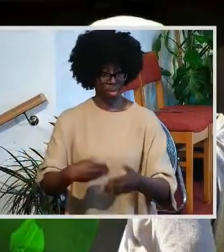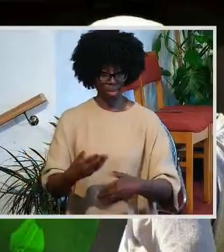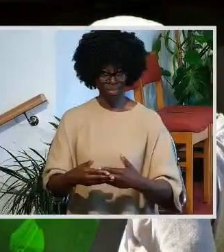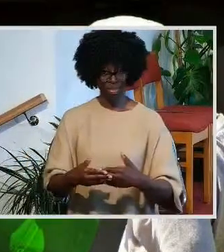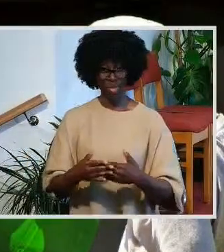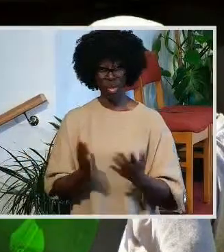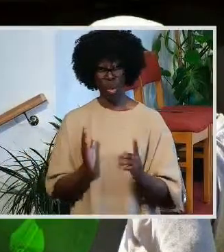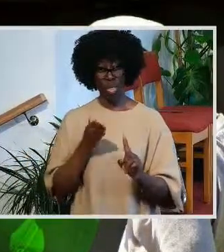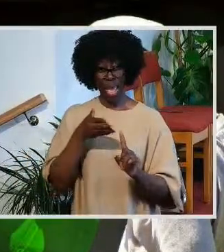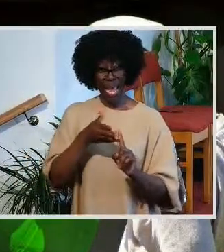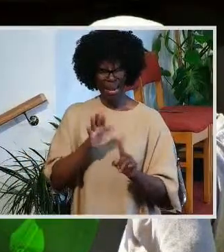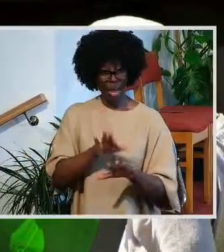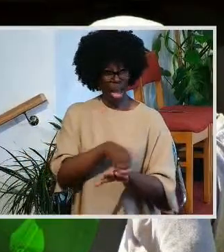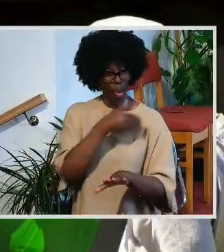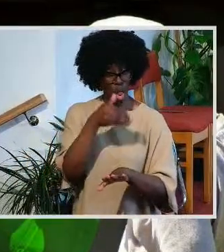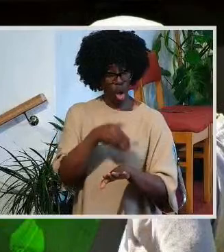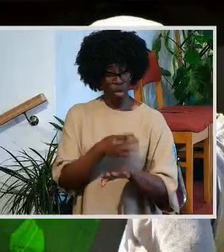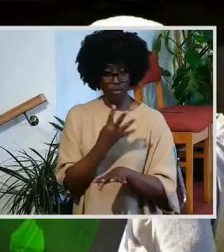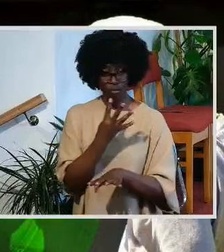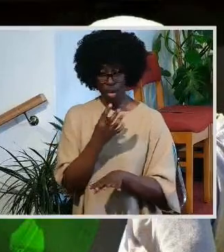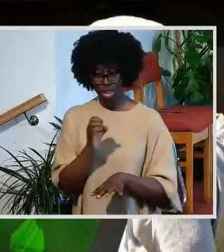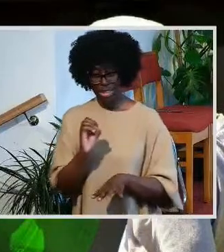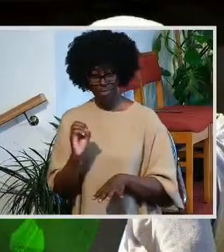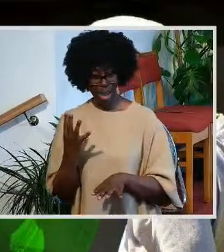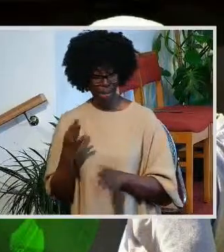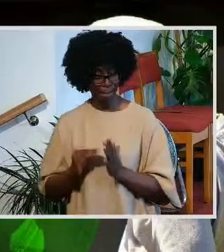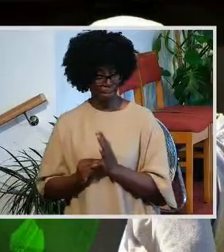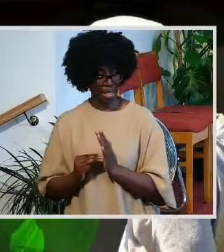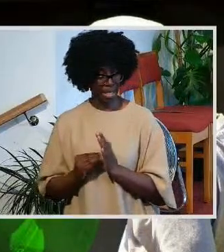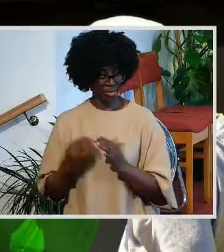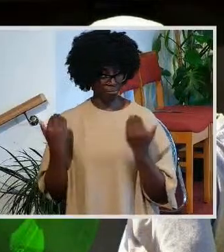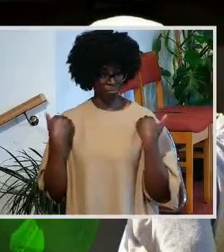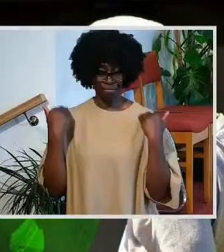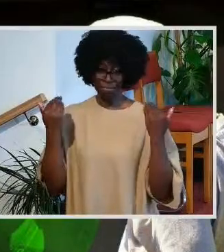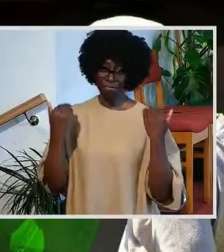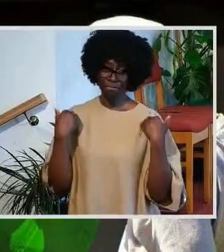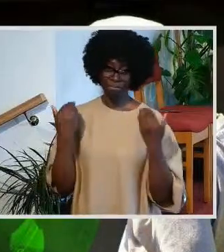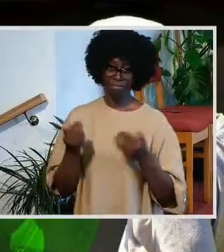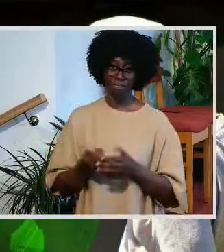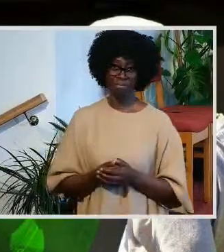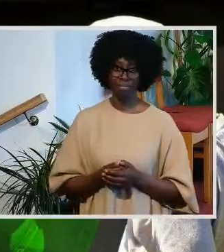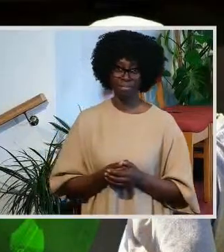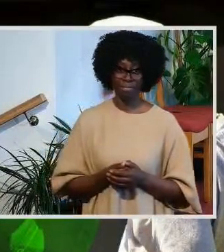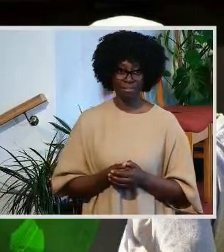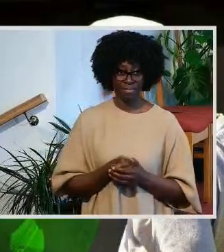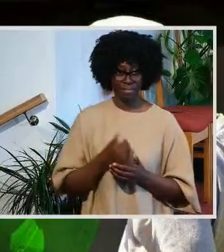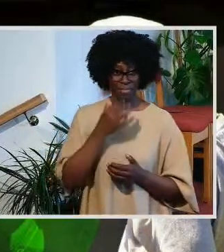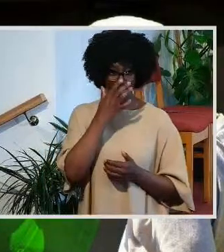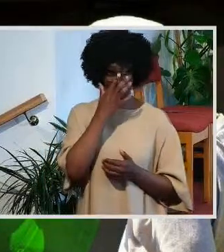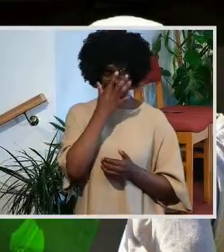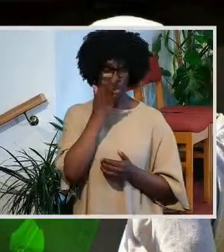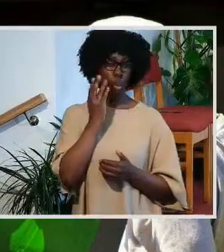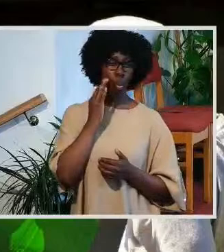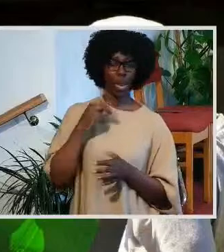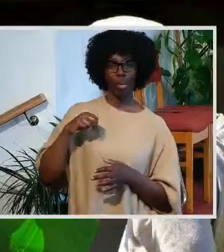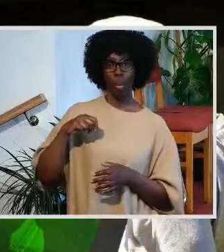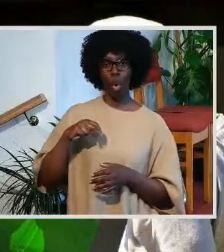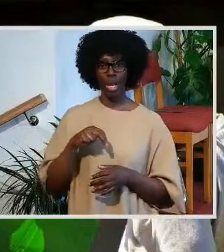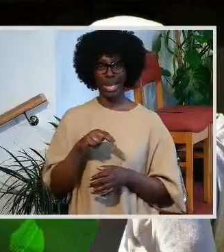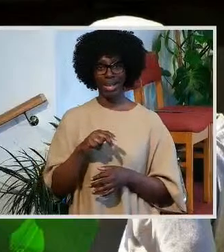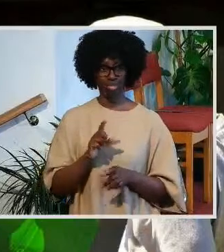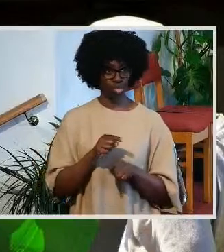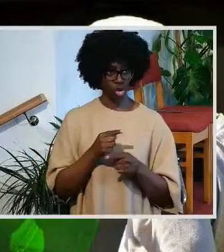to 30 minutes of moderate exercise. And moderate exercise is that where you can just about talk, but you wouldn't be able to